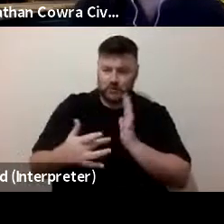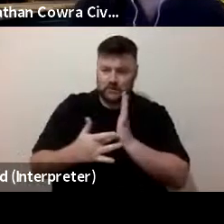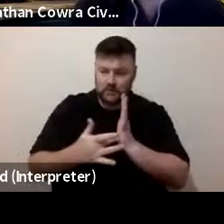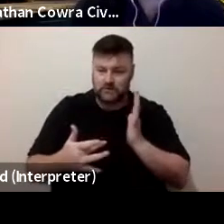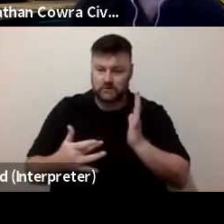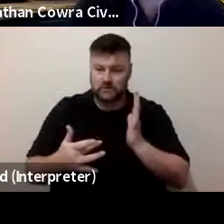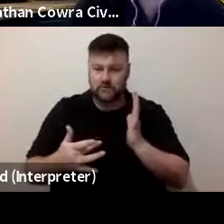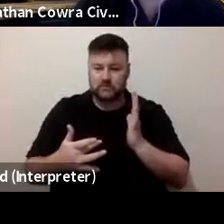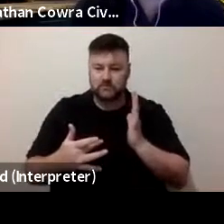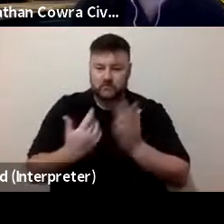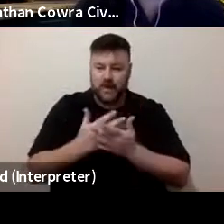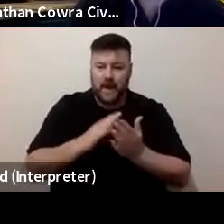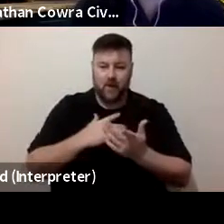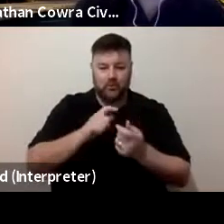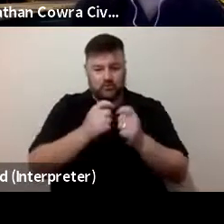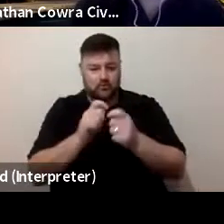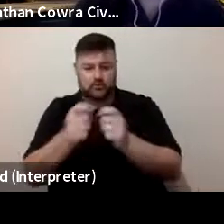know, work around them. Frank.